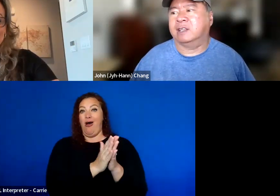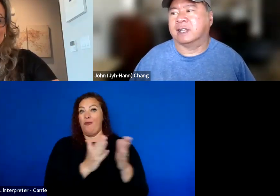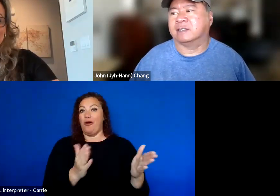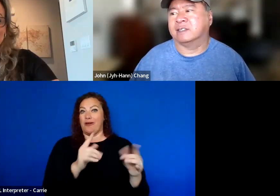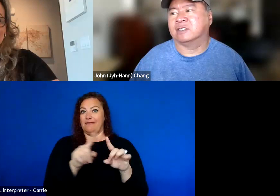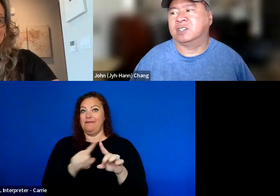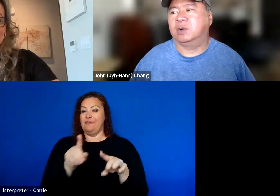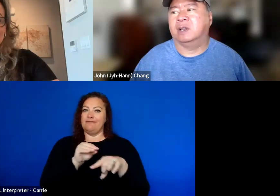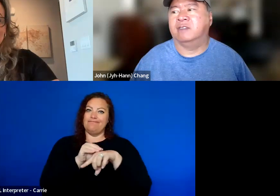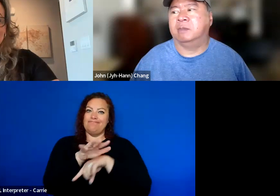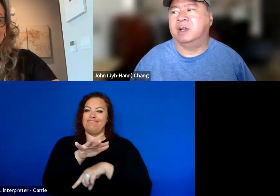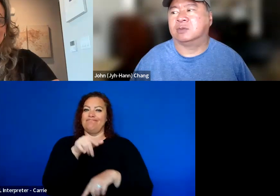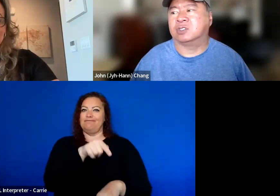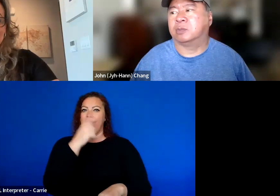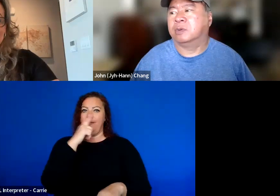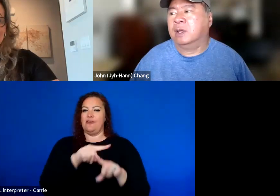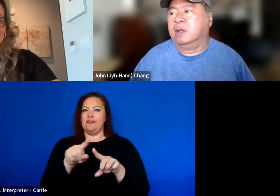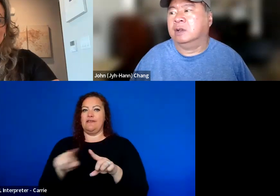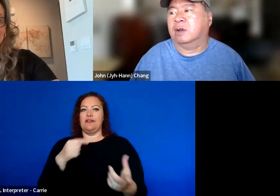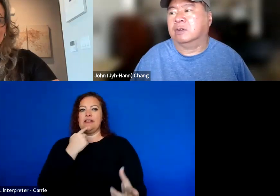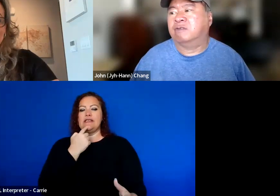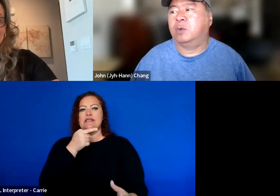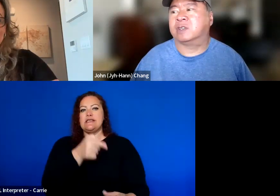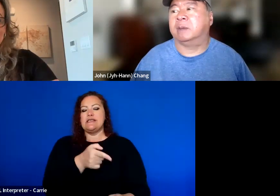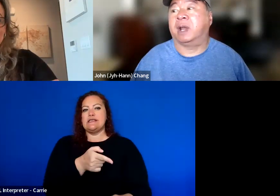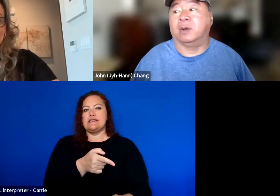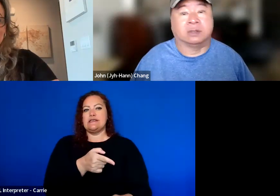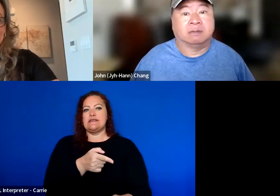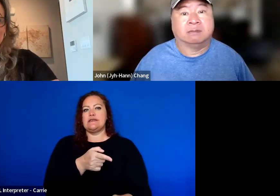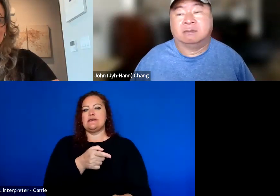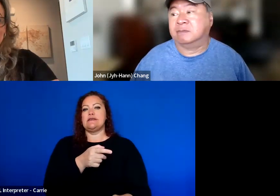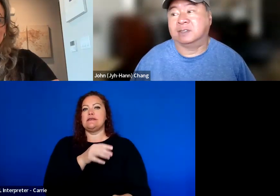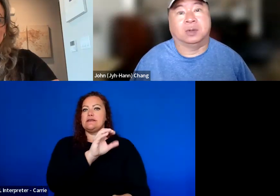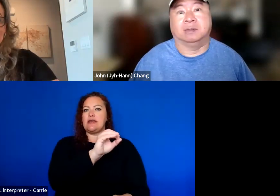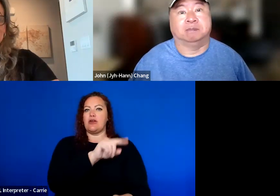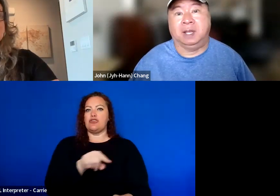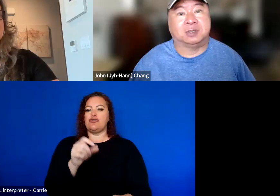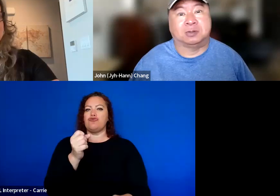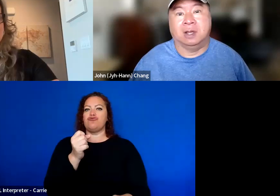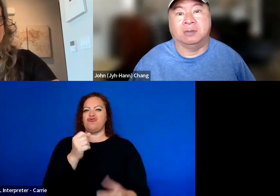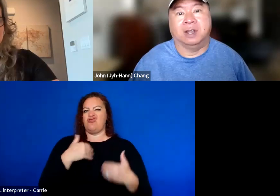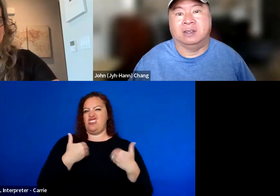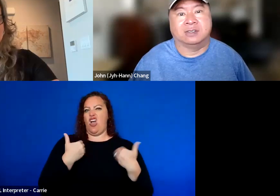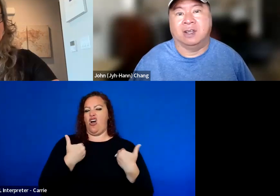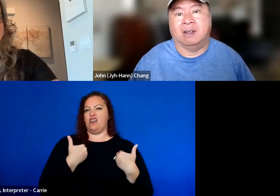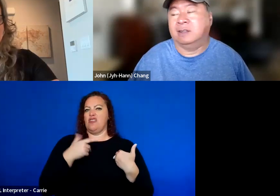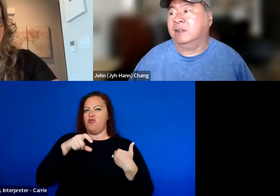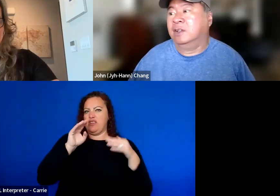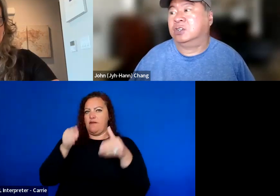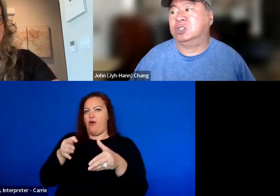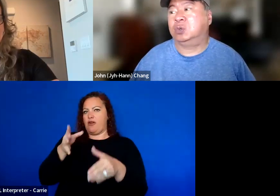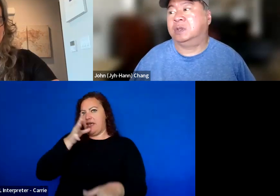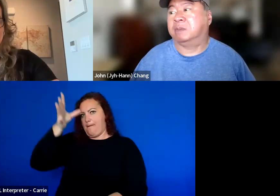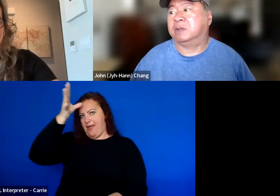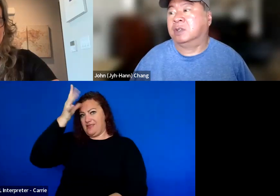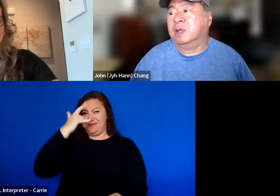I like is that it says 0 to 11 months, we should, focus on the parents, because while the baby's too young, right? There's not a lot